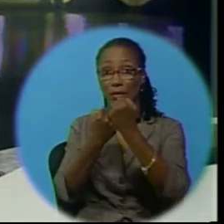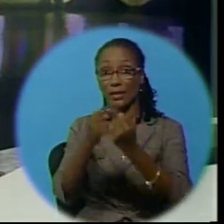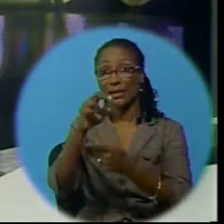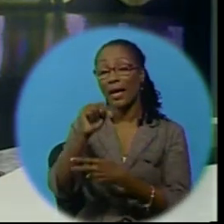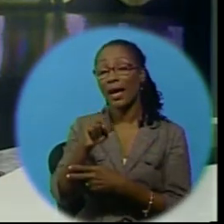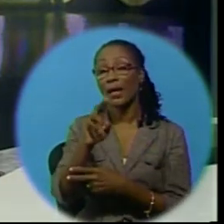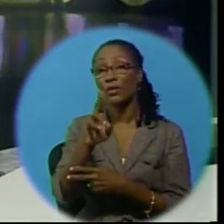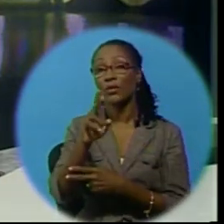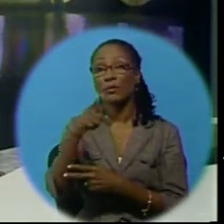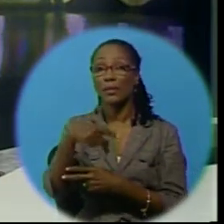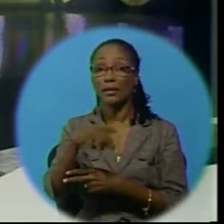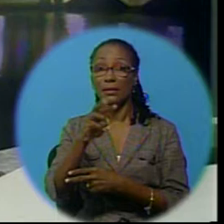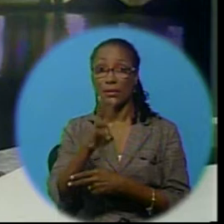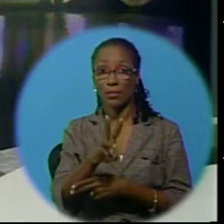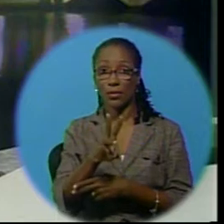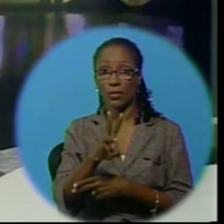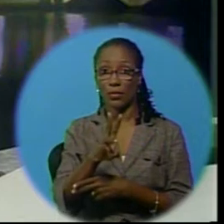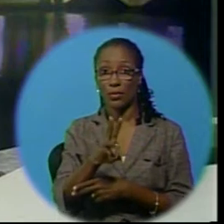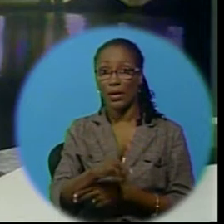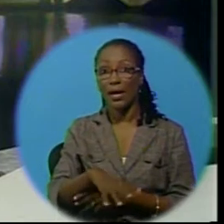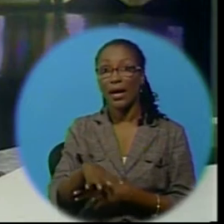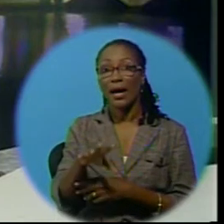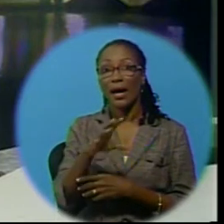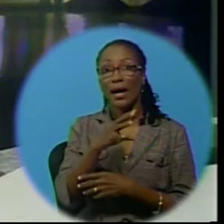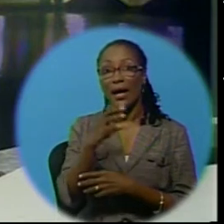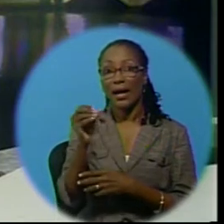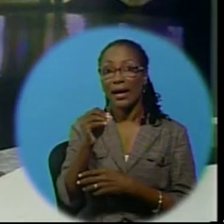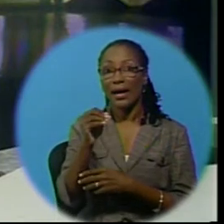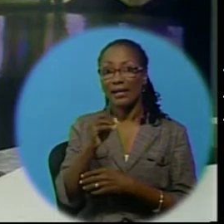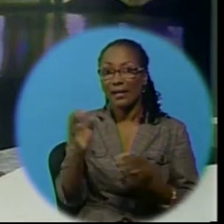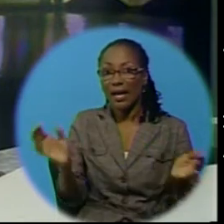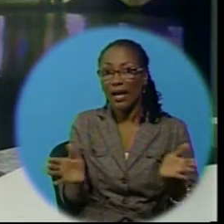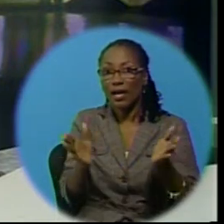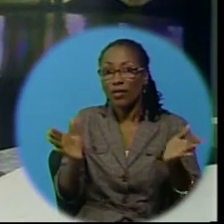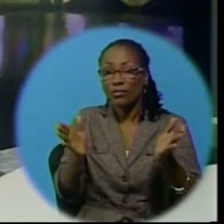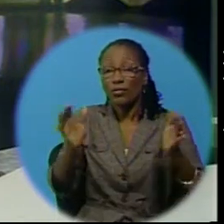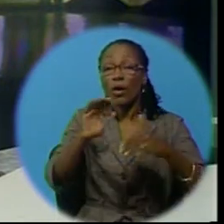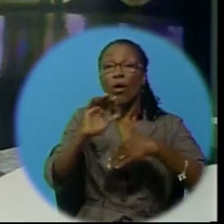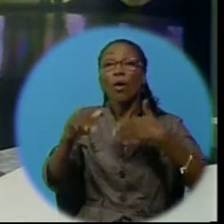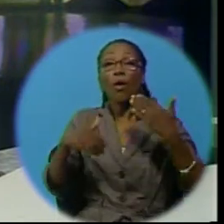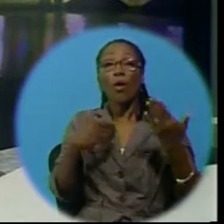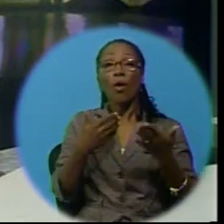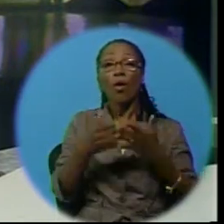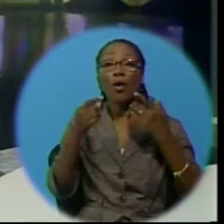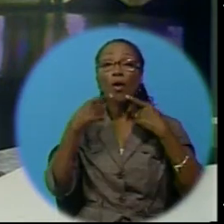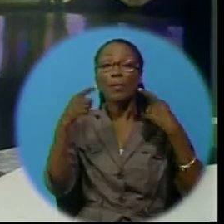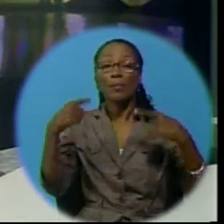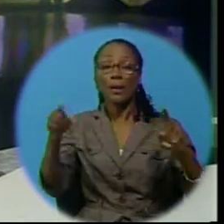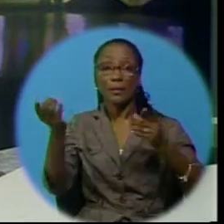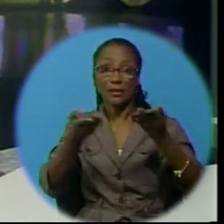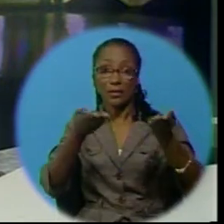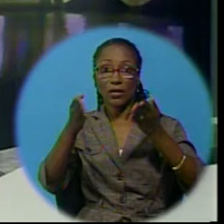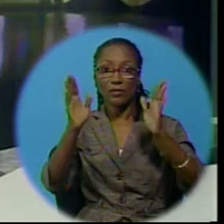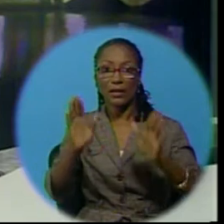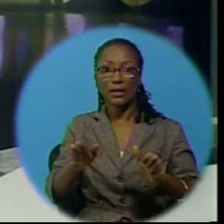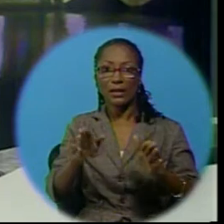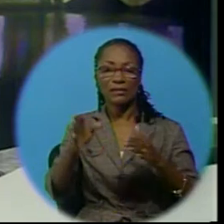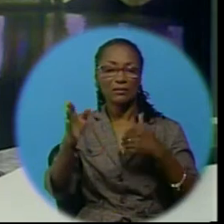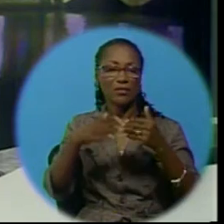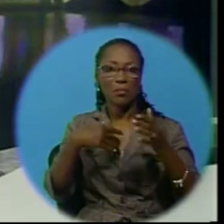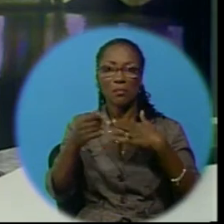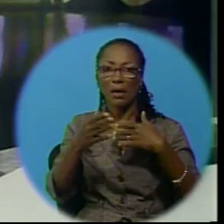Public Workers. The Executive Council of the Barbados Workers Union is encouraging all public servants, irrespective of